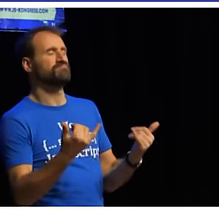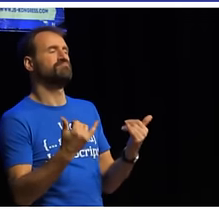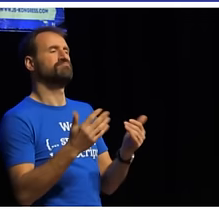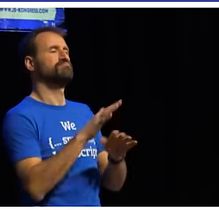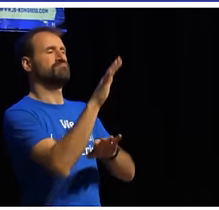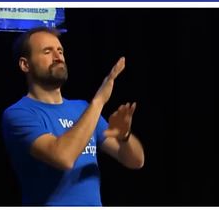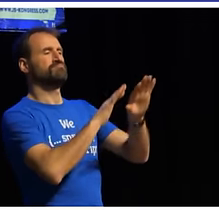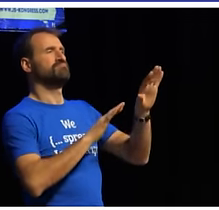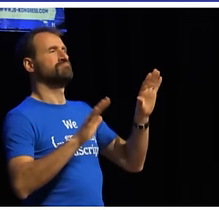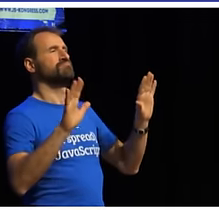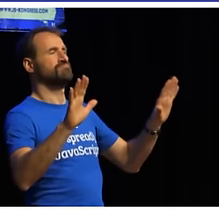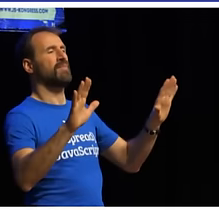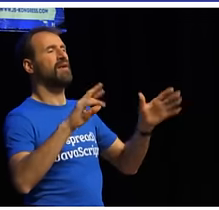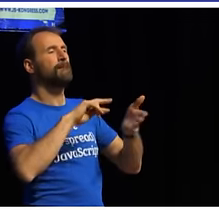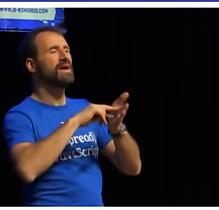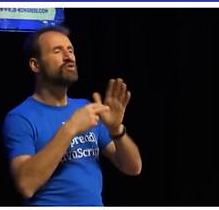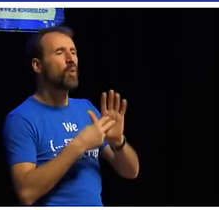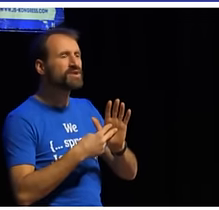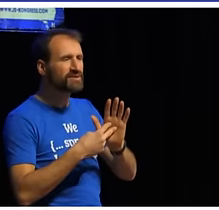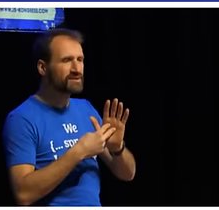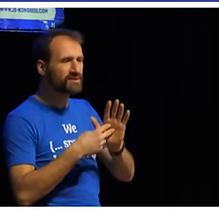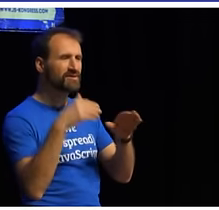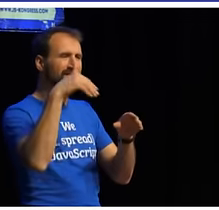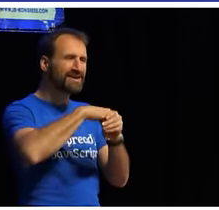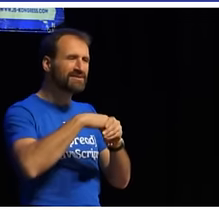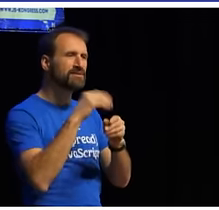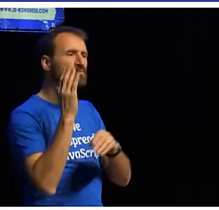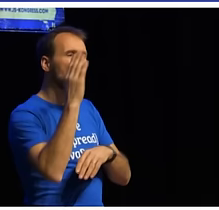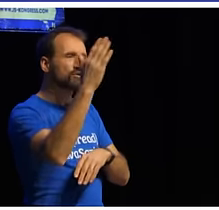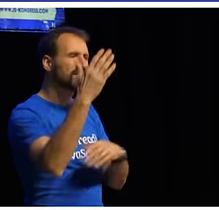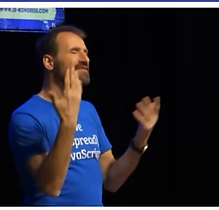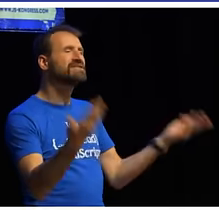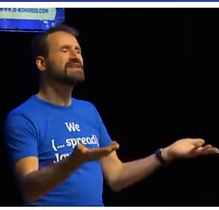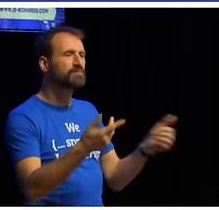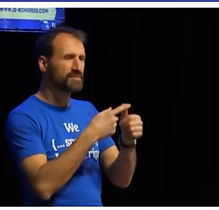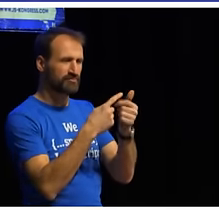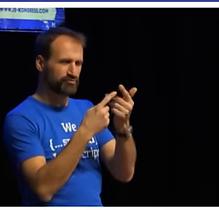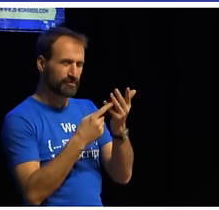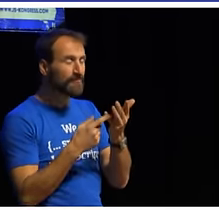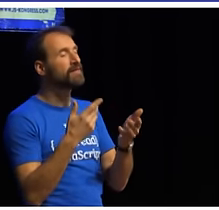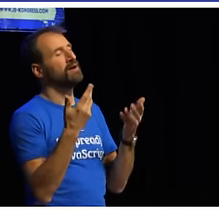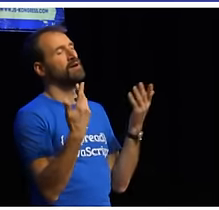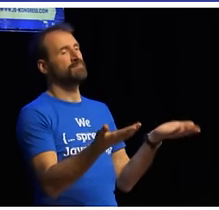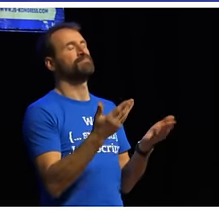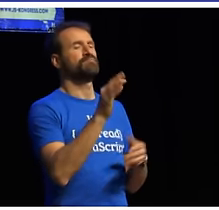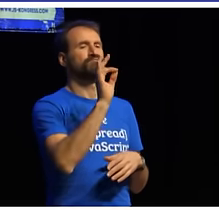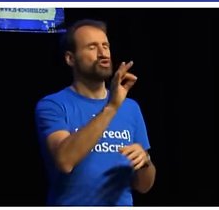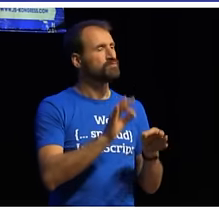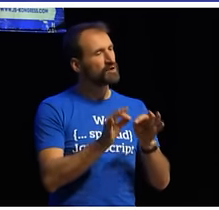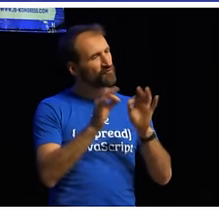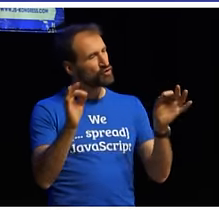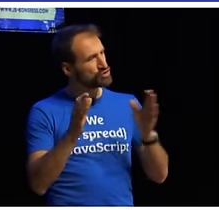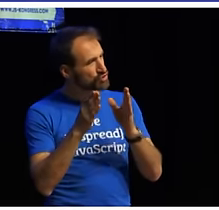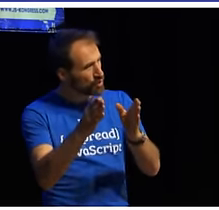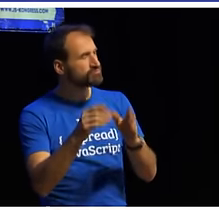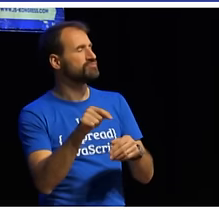of methods we have in the browser, we have functions that are